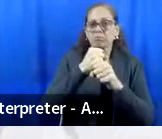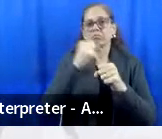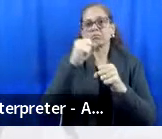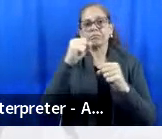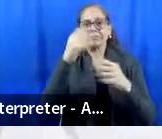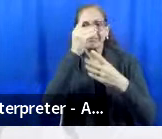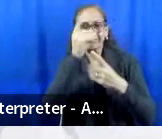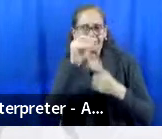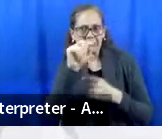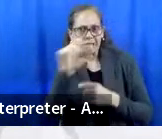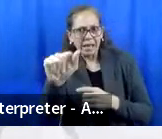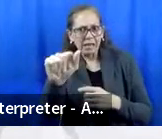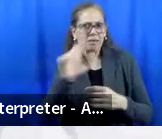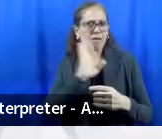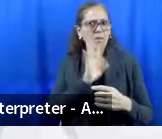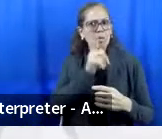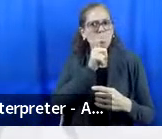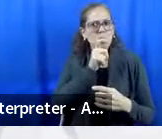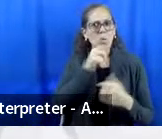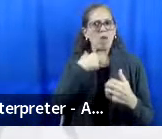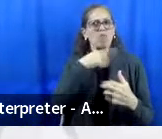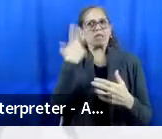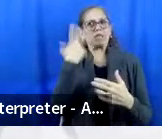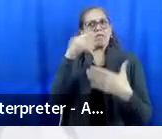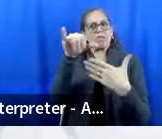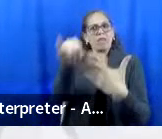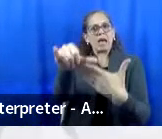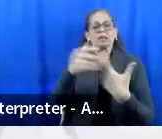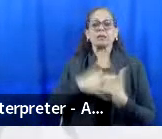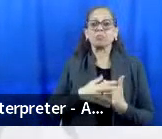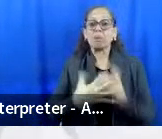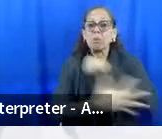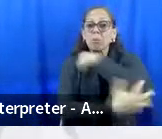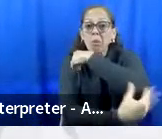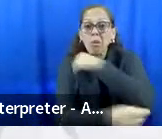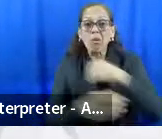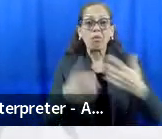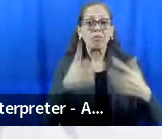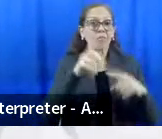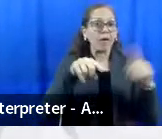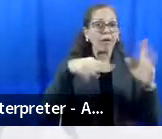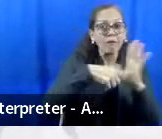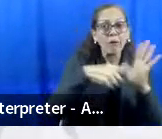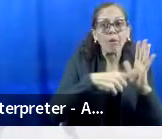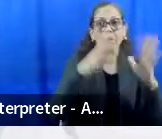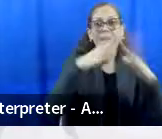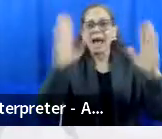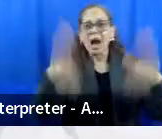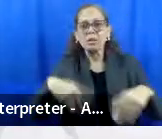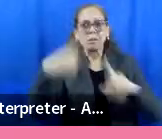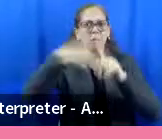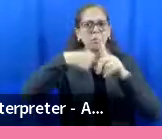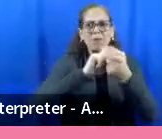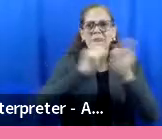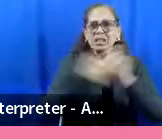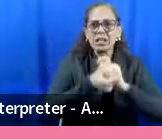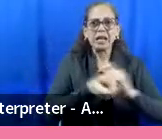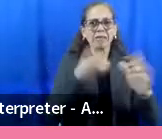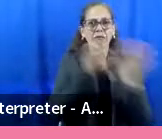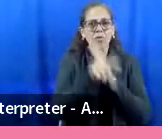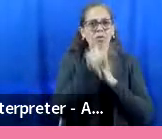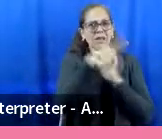to displacement risk. For example, poverty levels, housing conditions, and rent change.